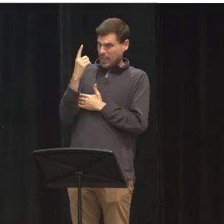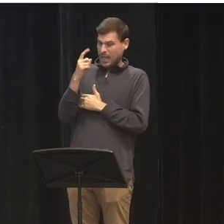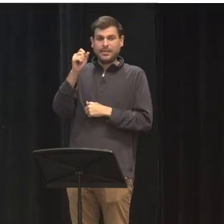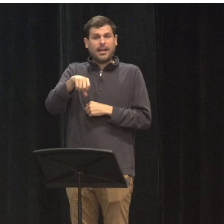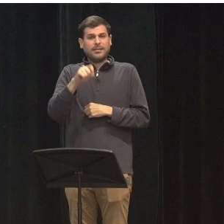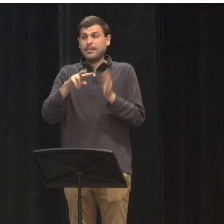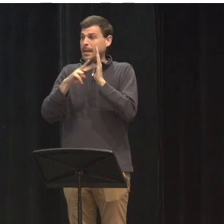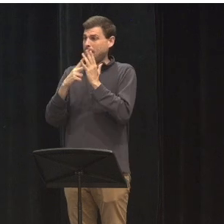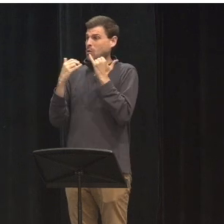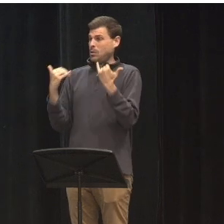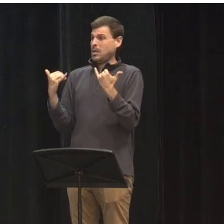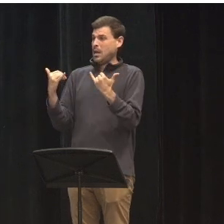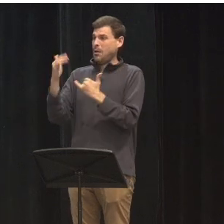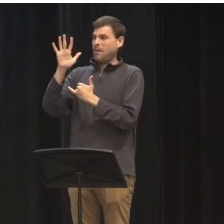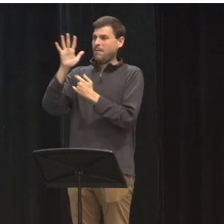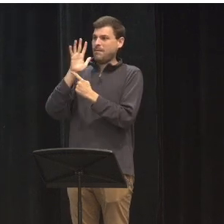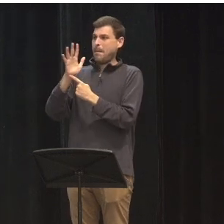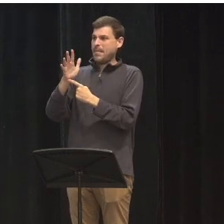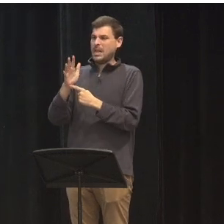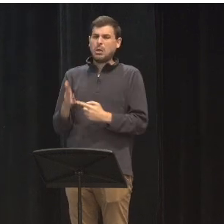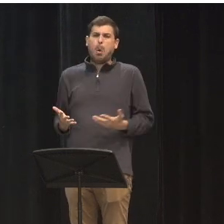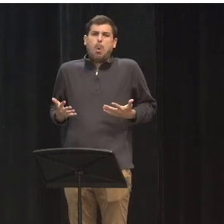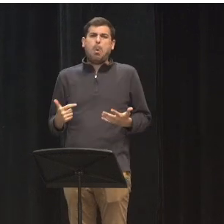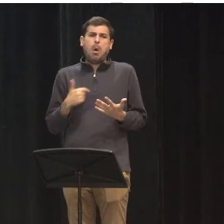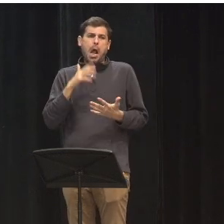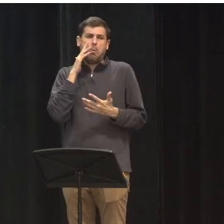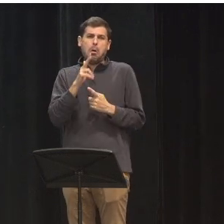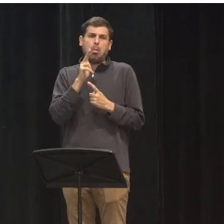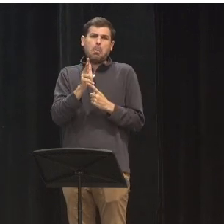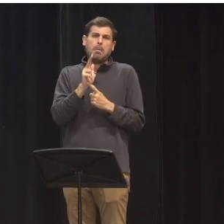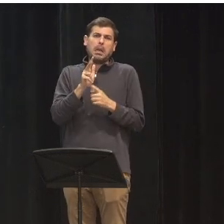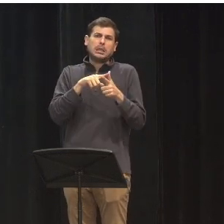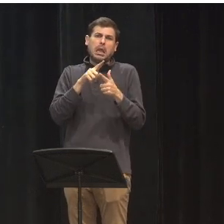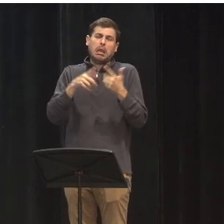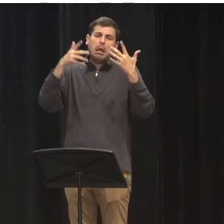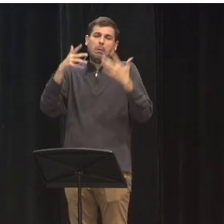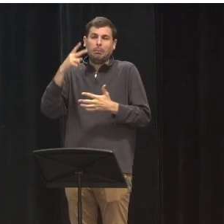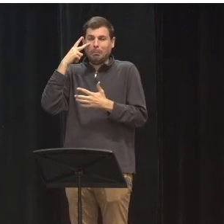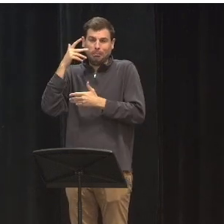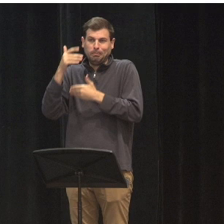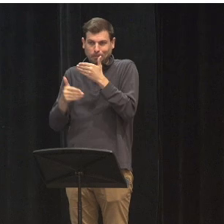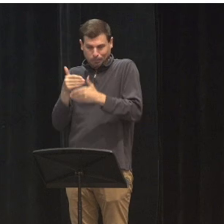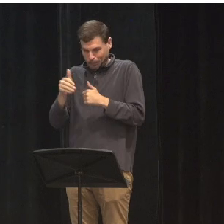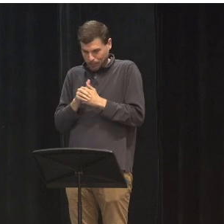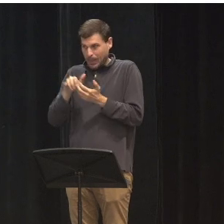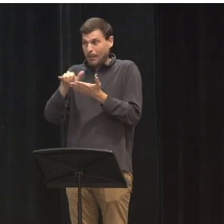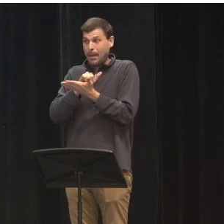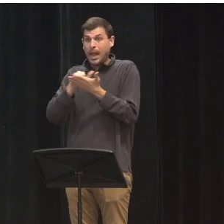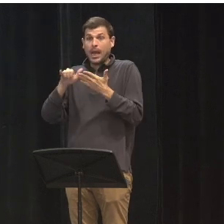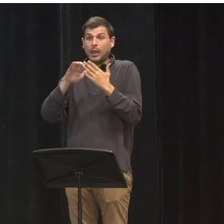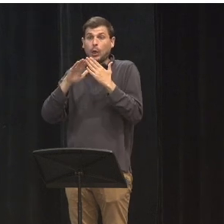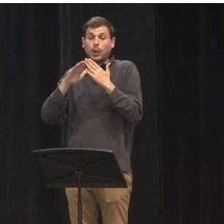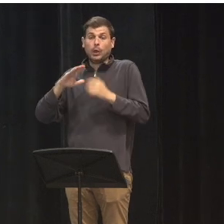5 minutes. Okay. Well, I only was told I need 3, and I hopefully have gone under, so thank you. Manhattan Community Board 1